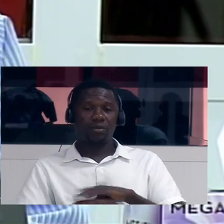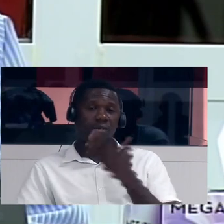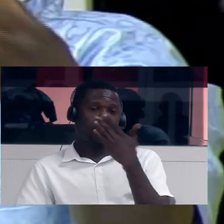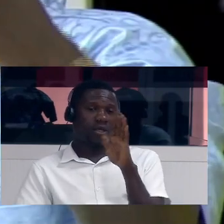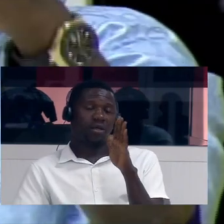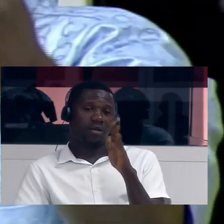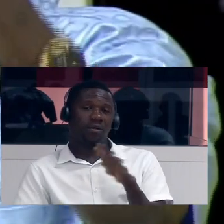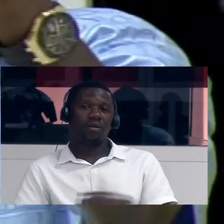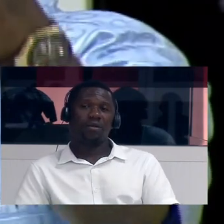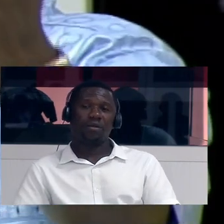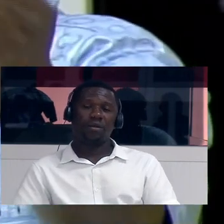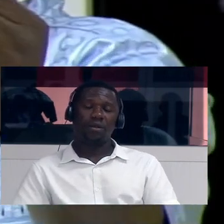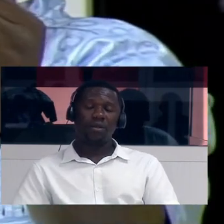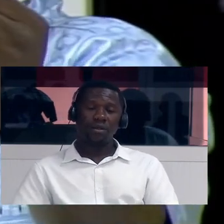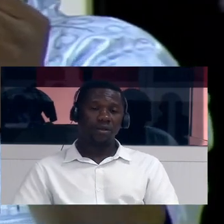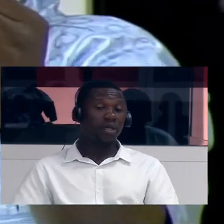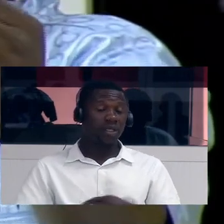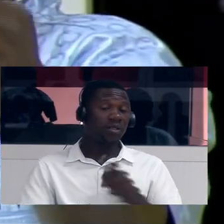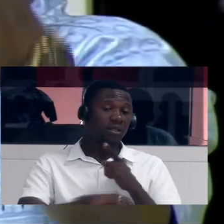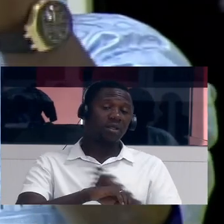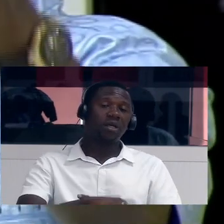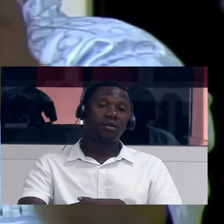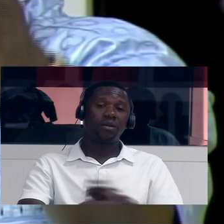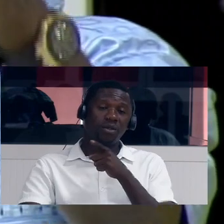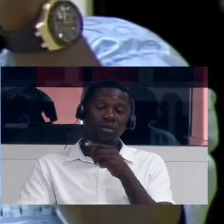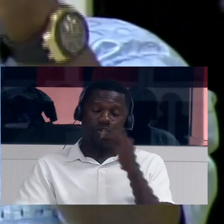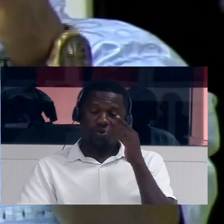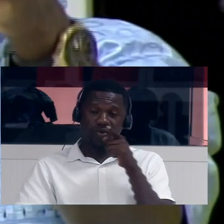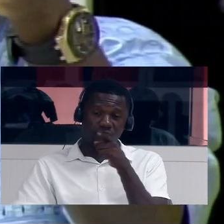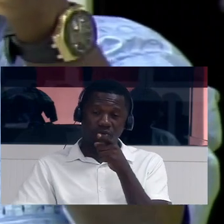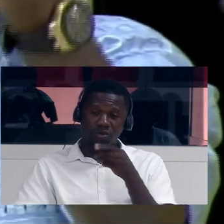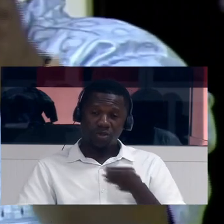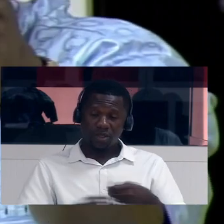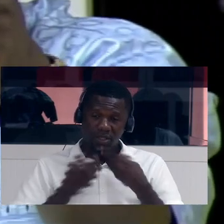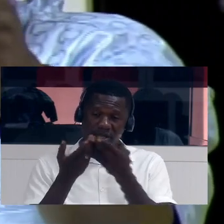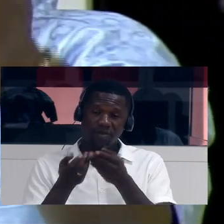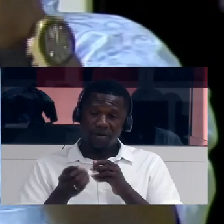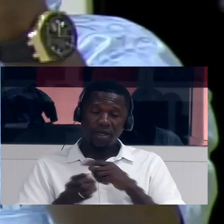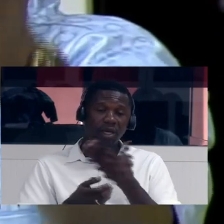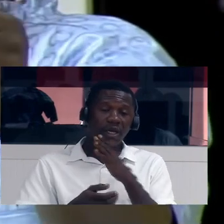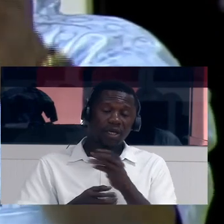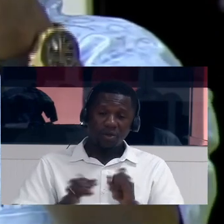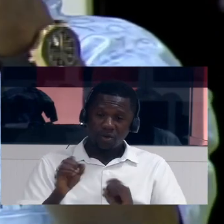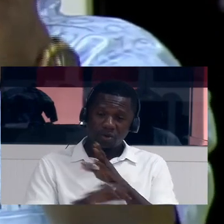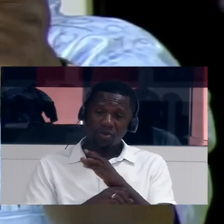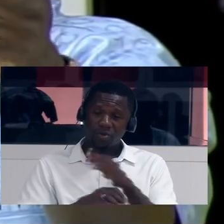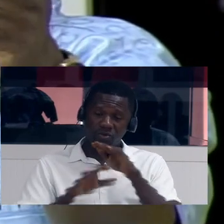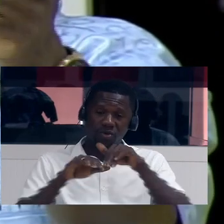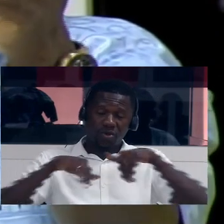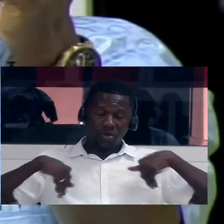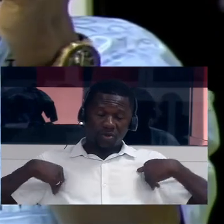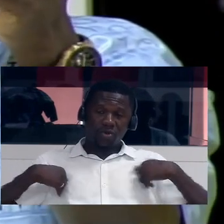right? At this stage, did you give any order to withdraw your forces?